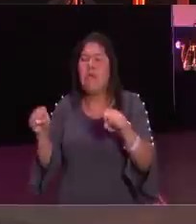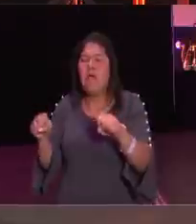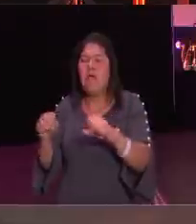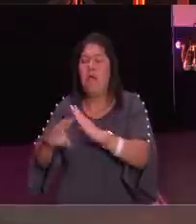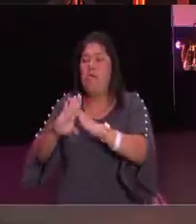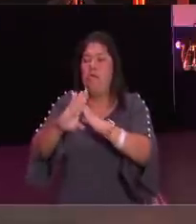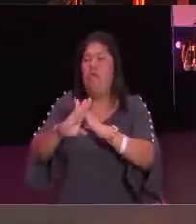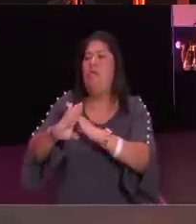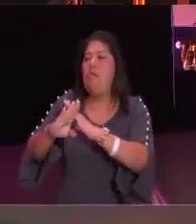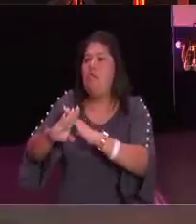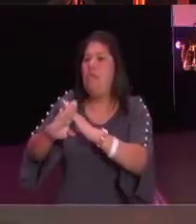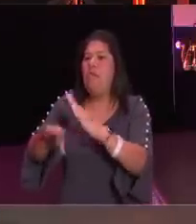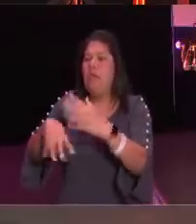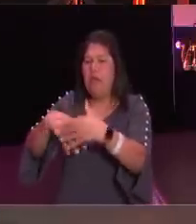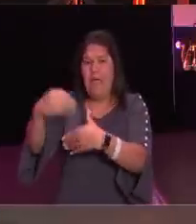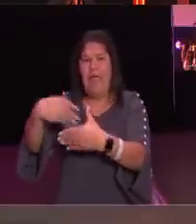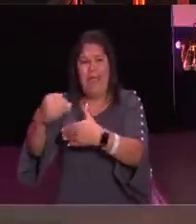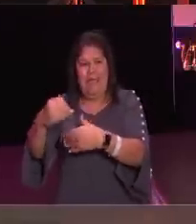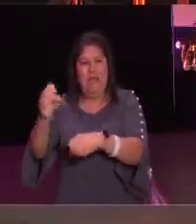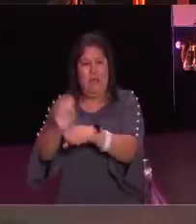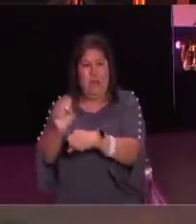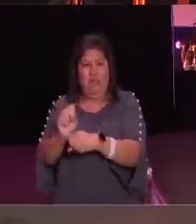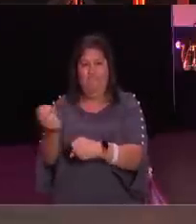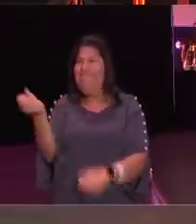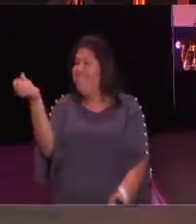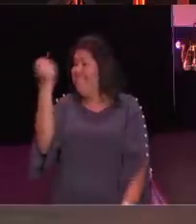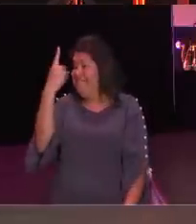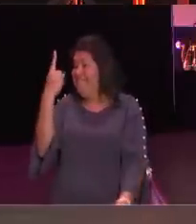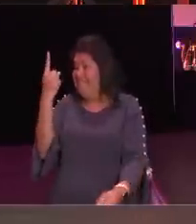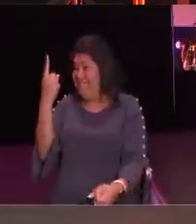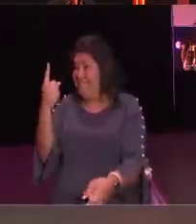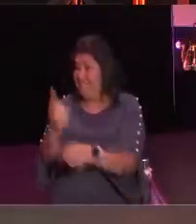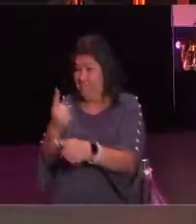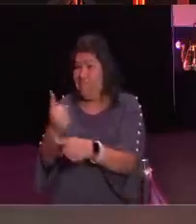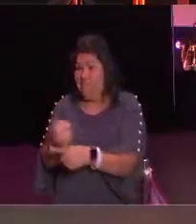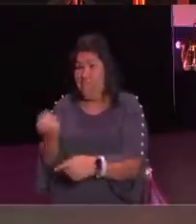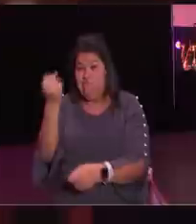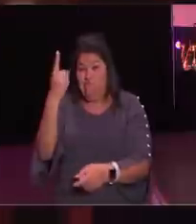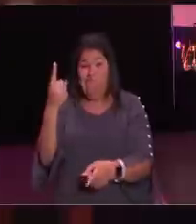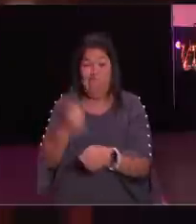to stop you from getting to the field. How many of you know that to be true?